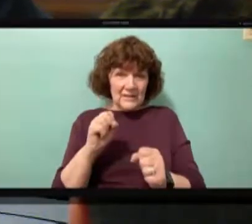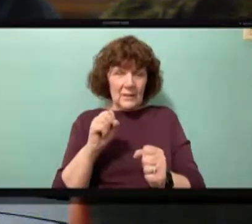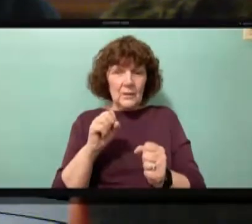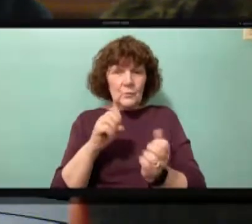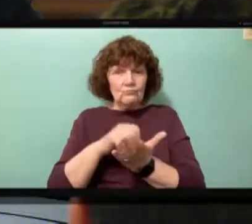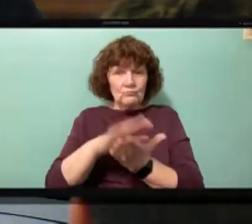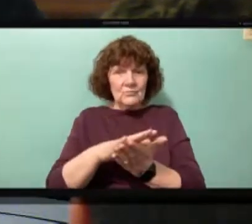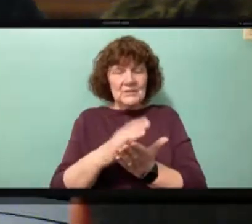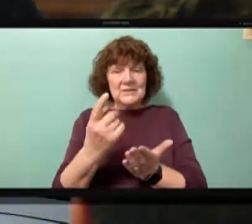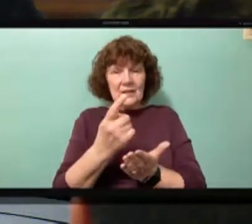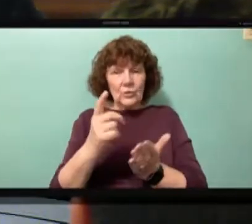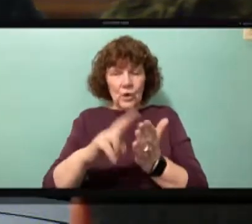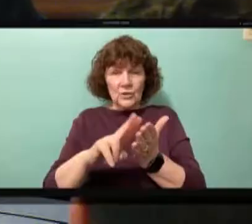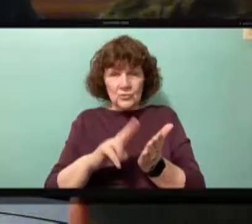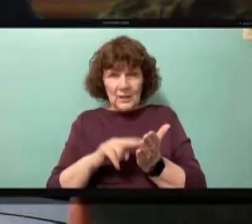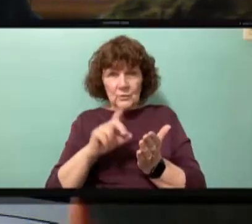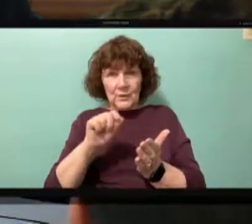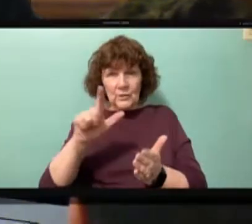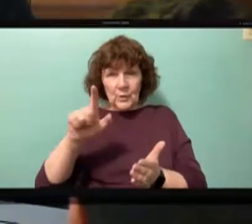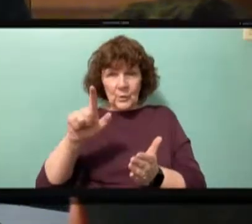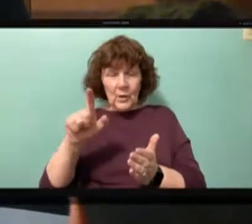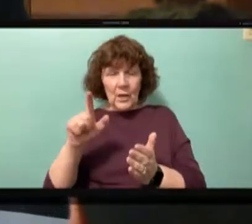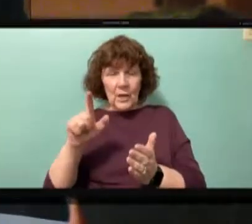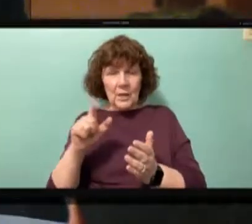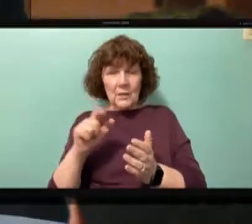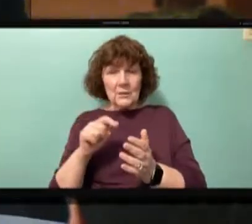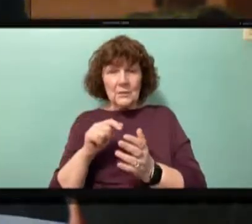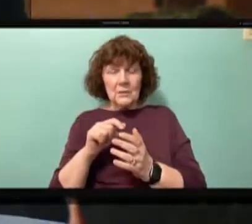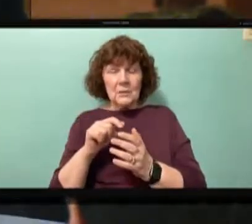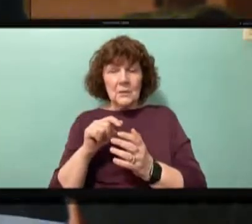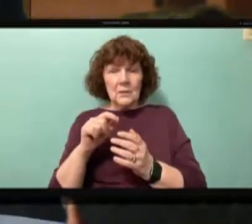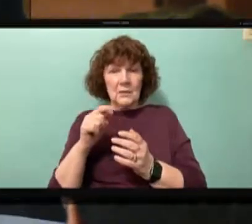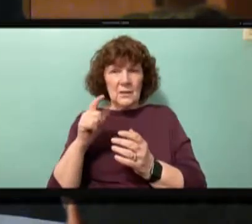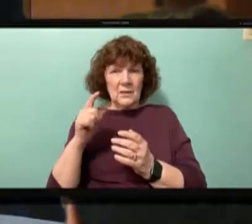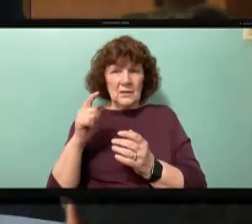That Cares, but it was for $9 million. That's part of our